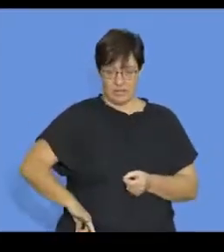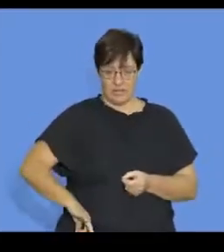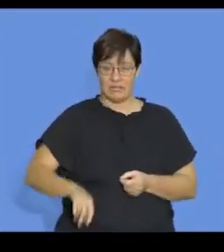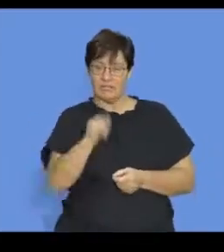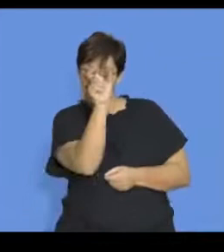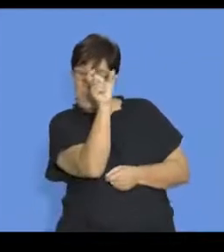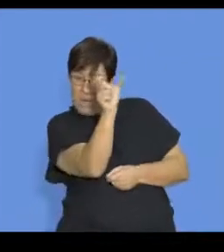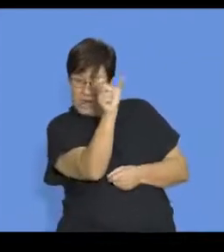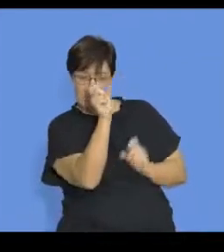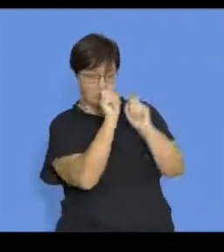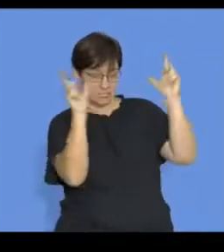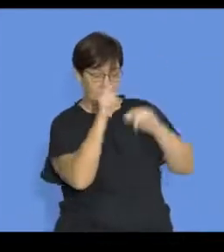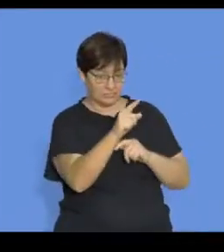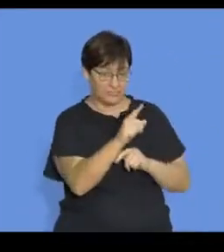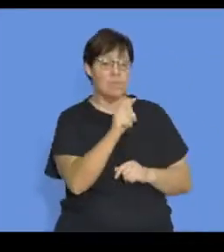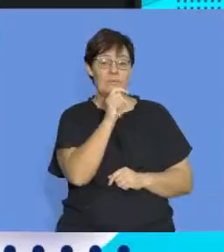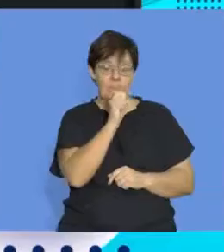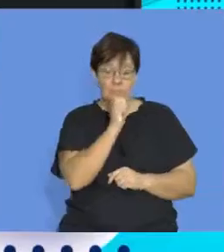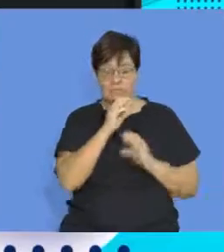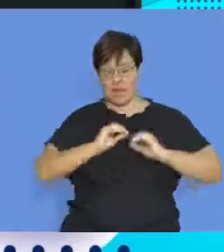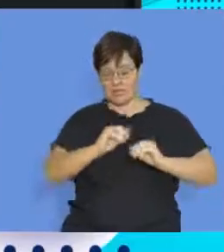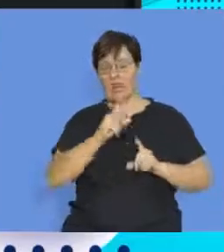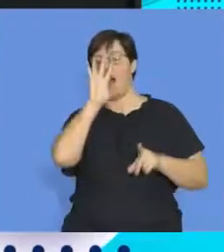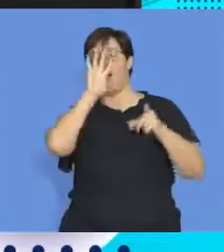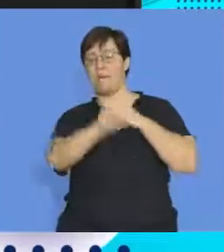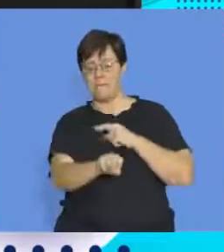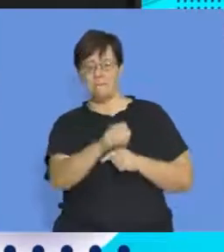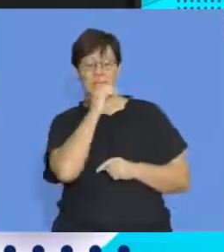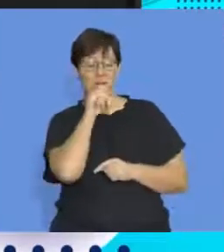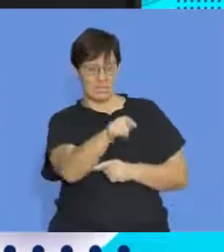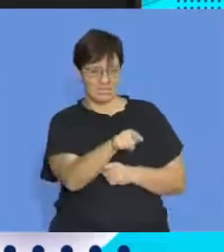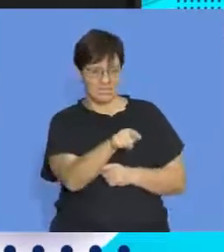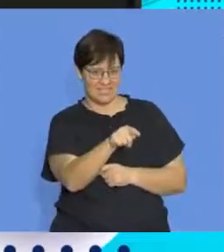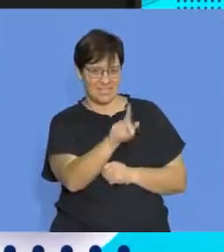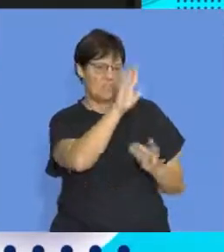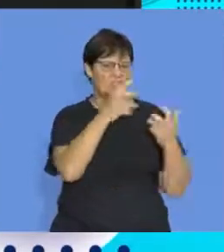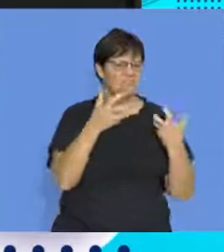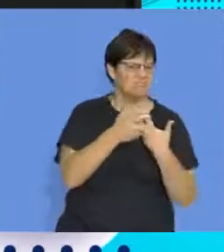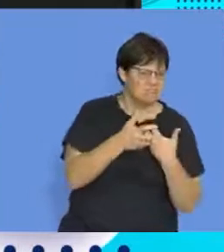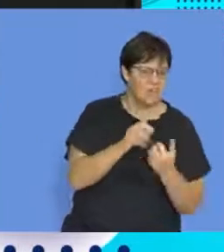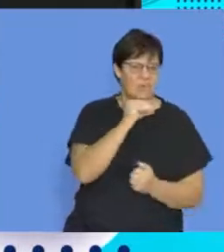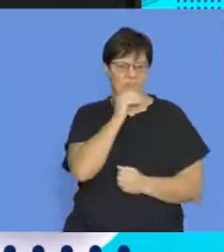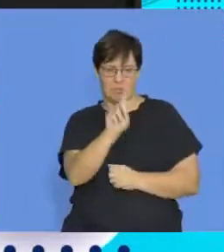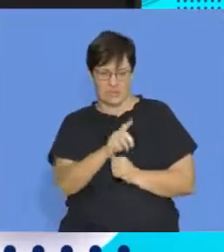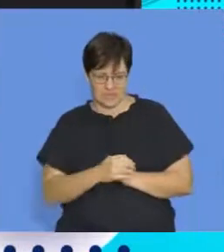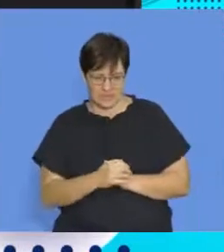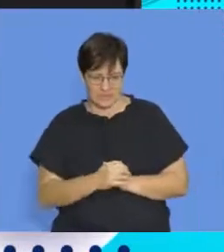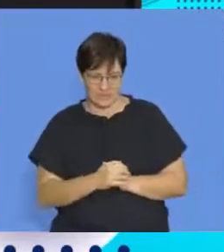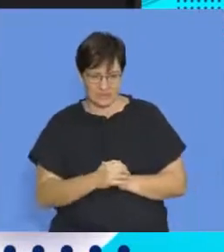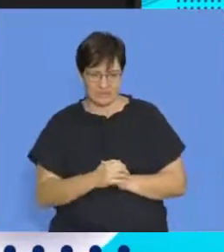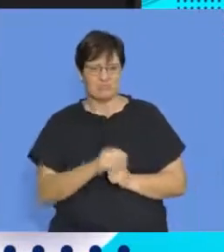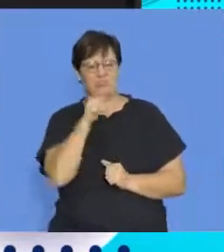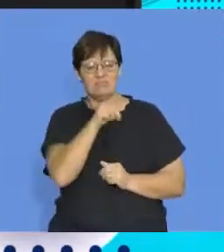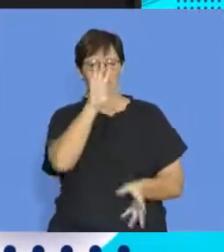out for that word when I use it in the lesson itself. Exactly what does total earnings mean? How